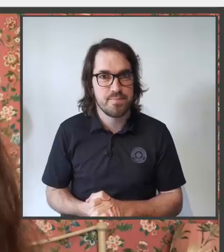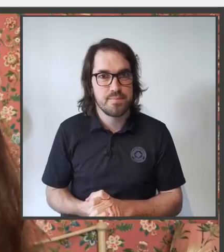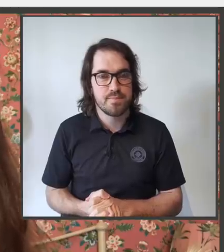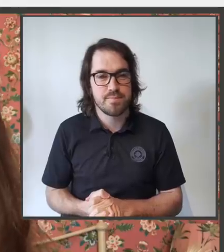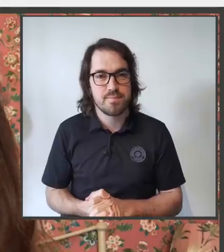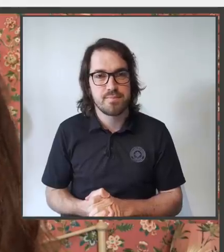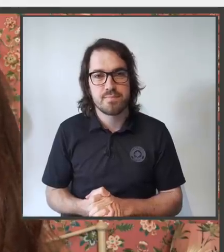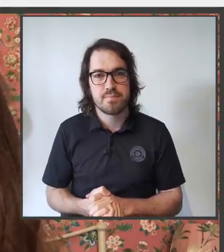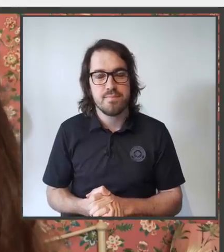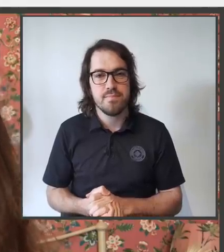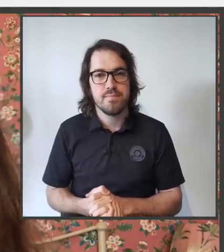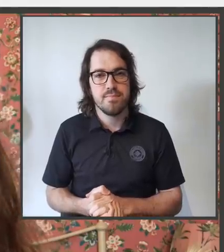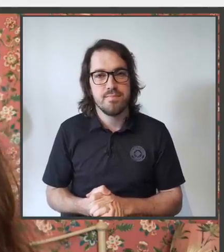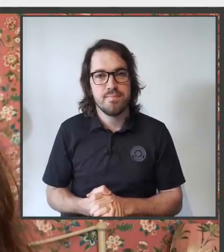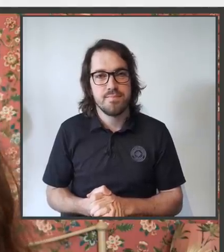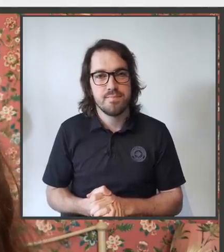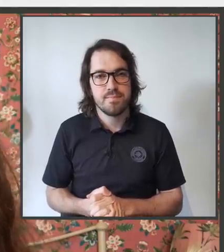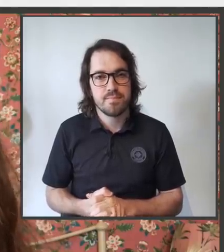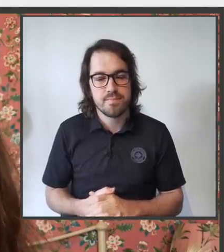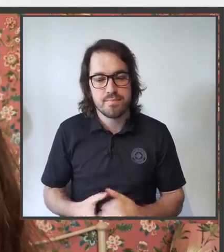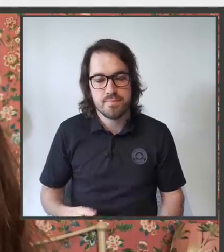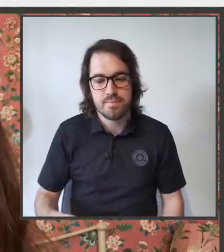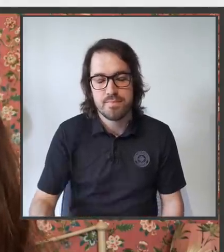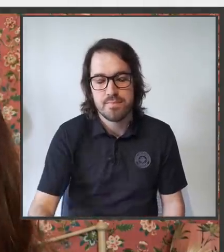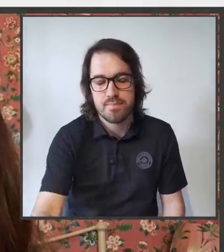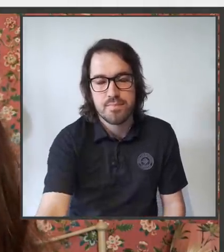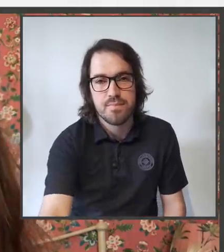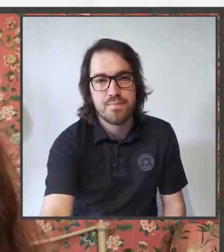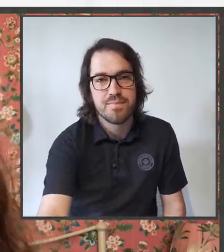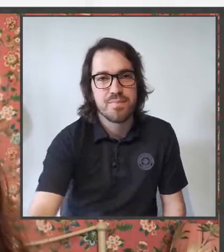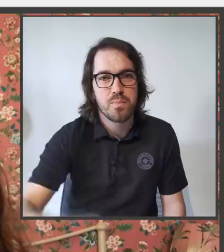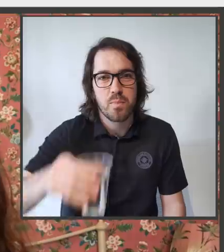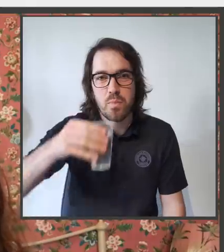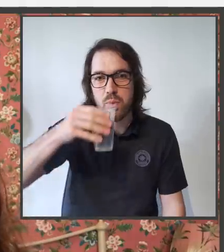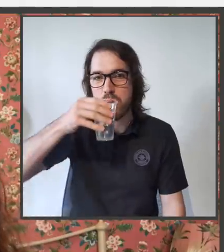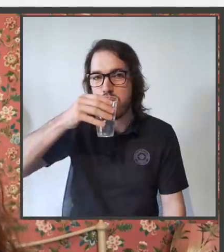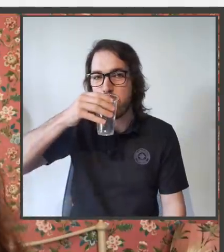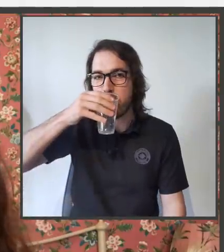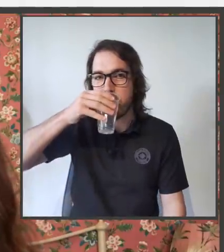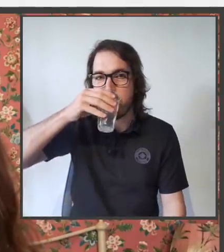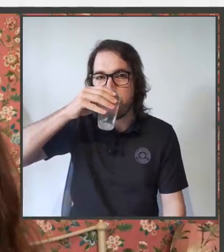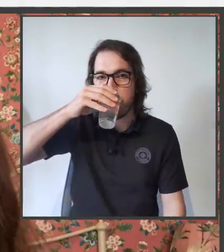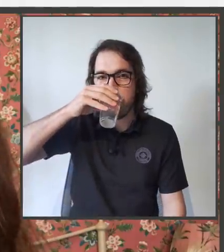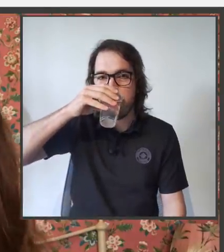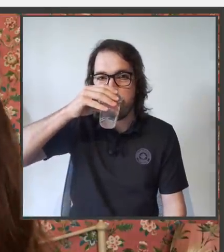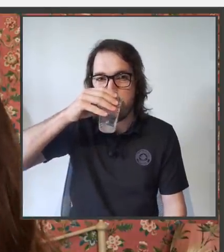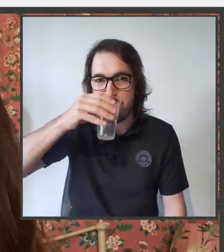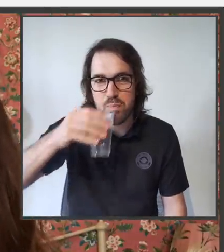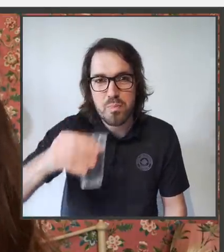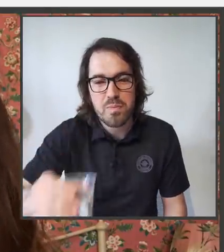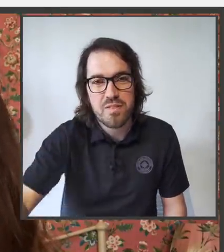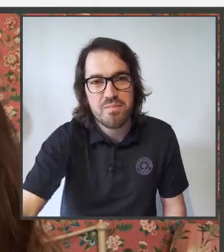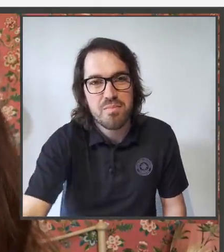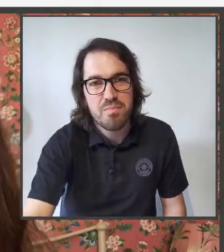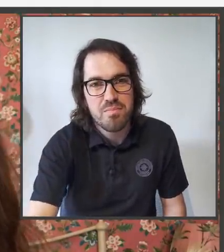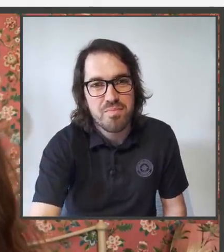Yes, we can. We can use it to describe people who are very stubborn, or their ideas or plans or things that they're not going